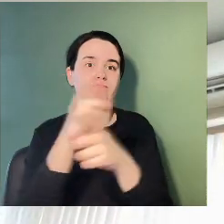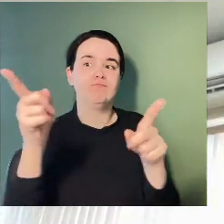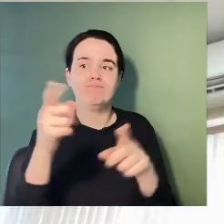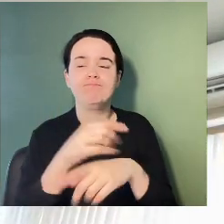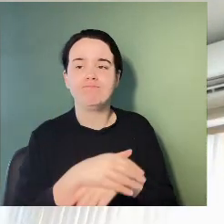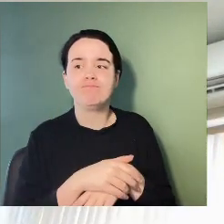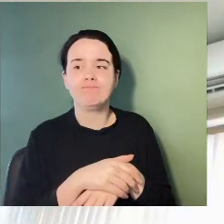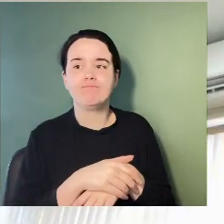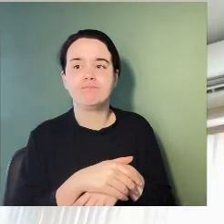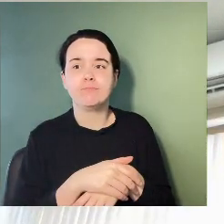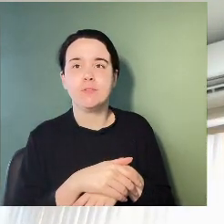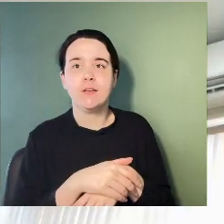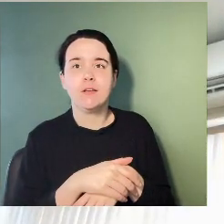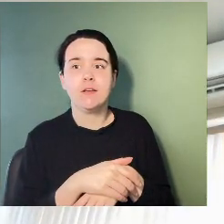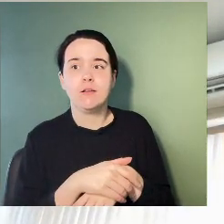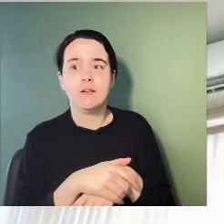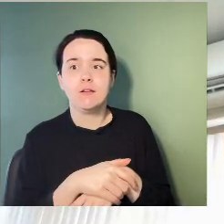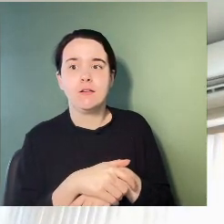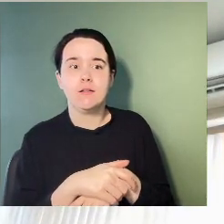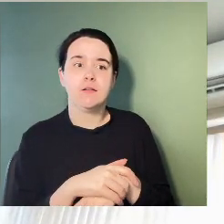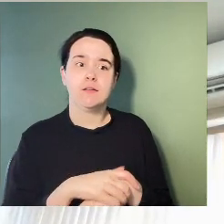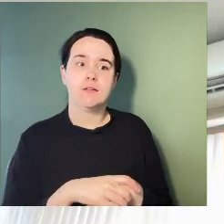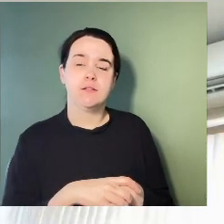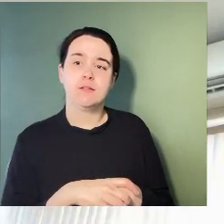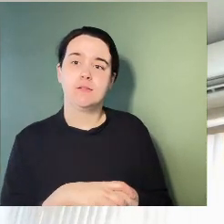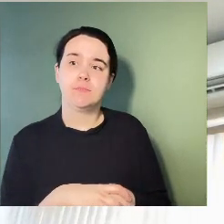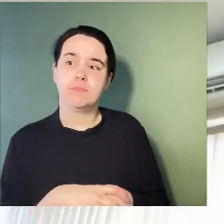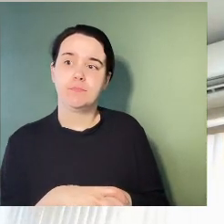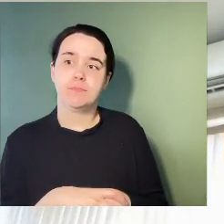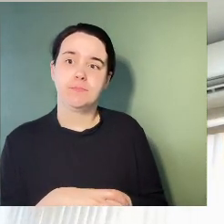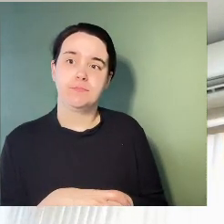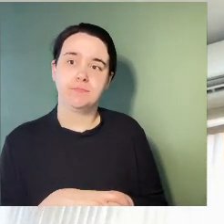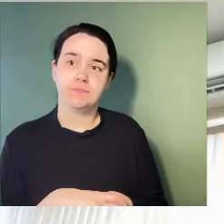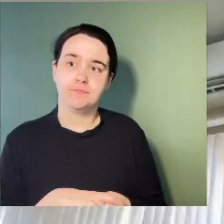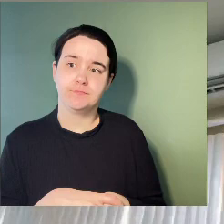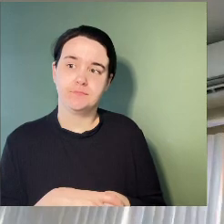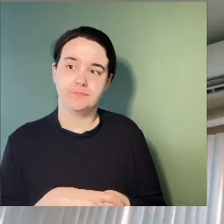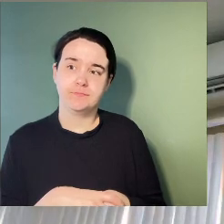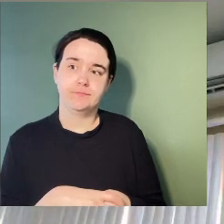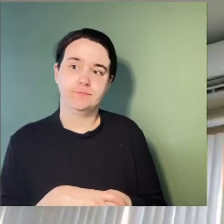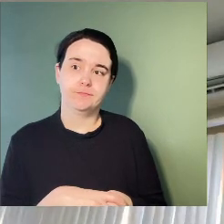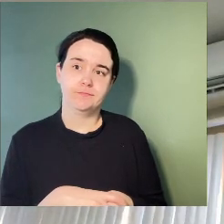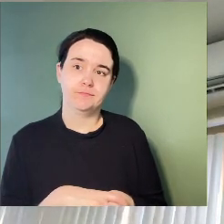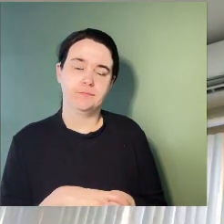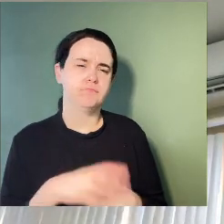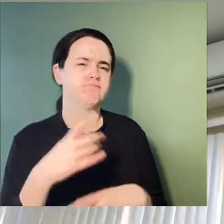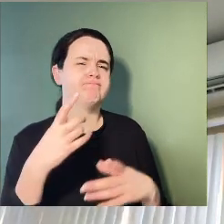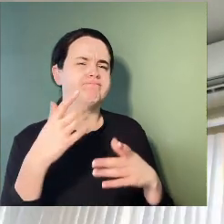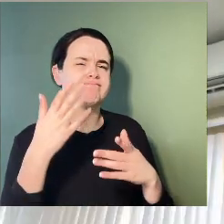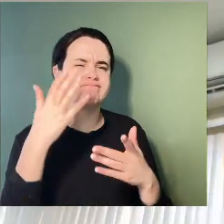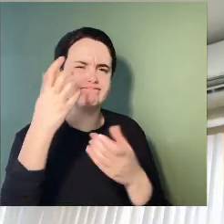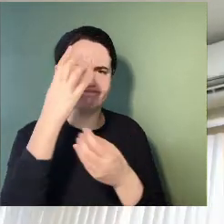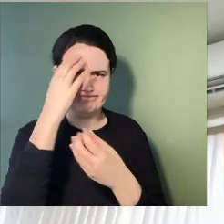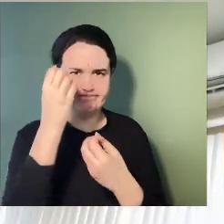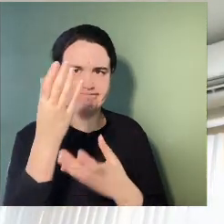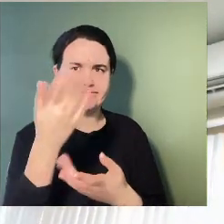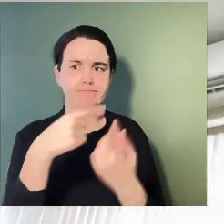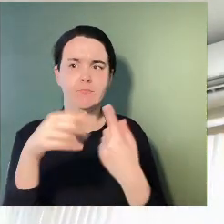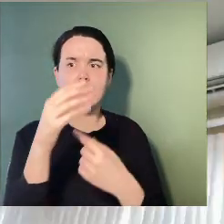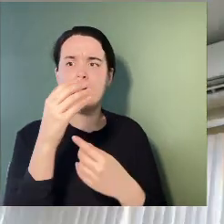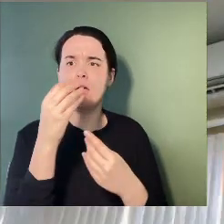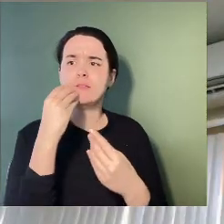as well a resource shared by Maxwell Masego in the chat,